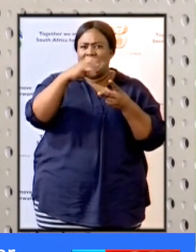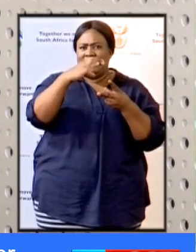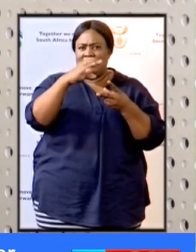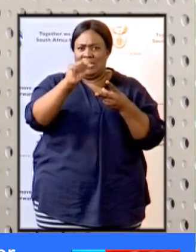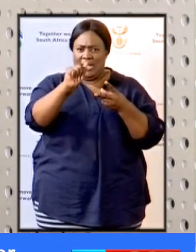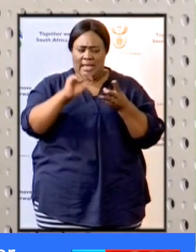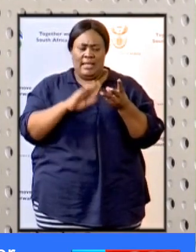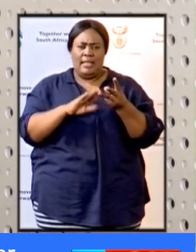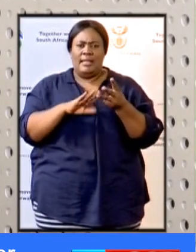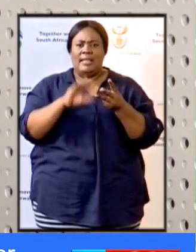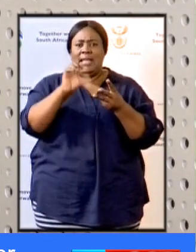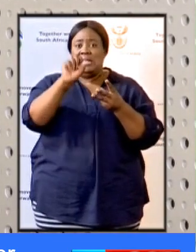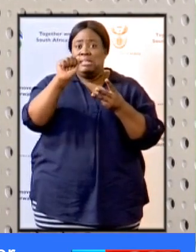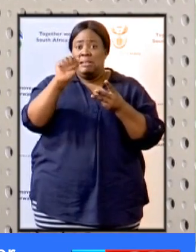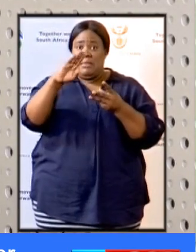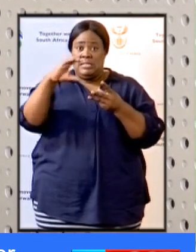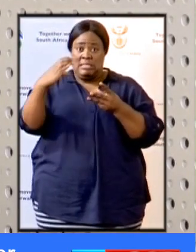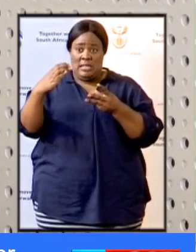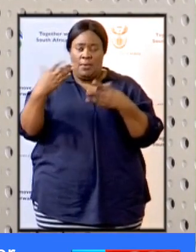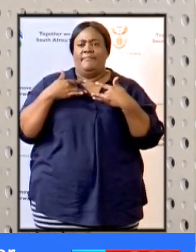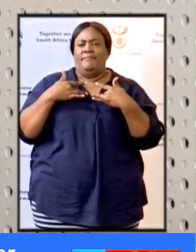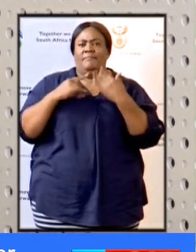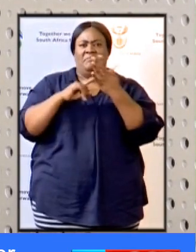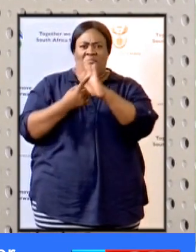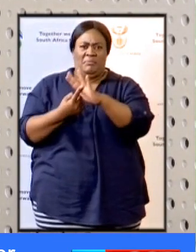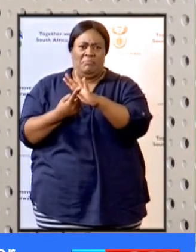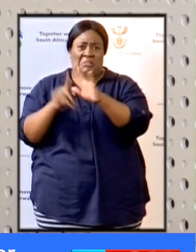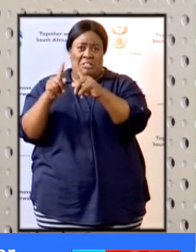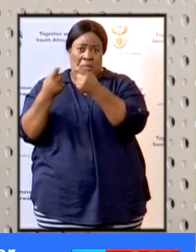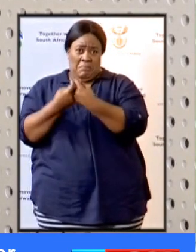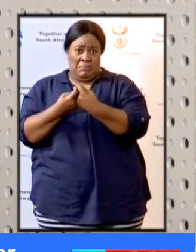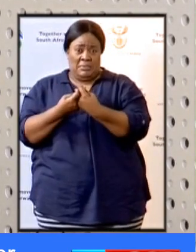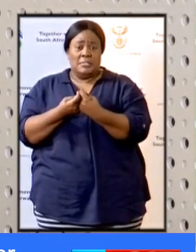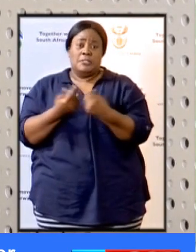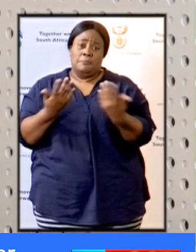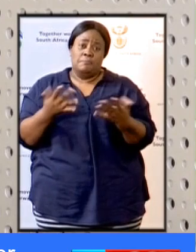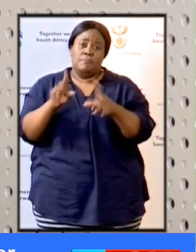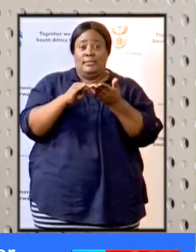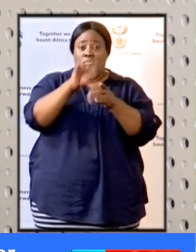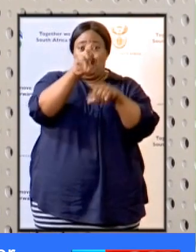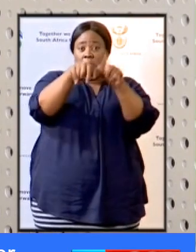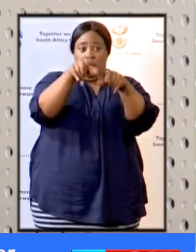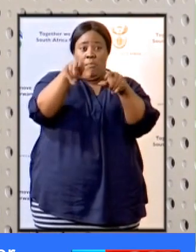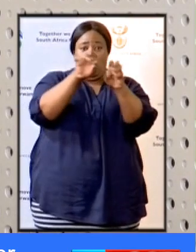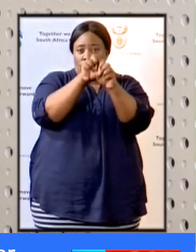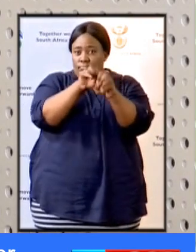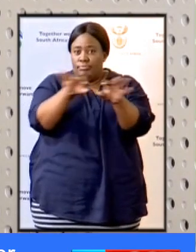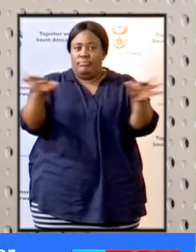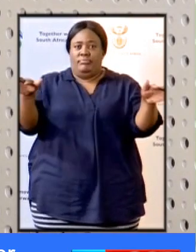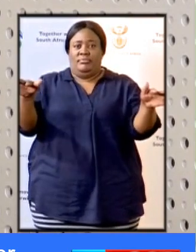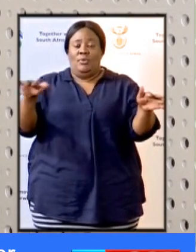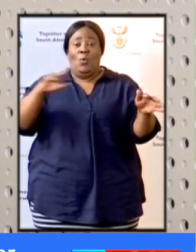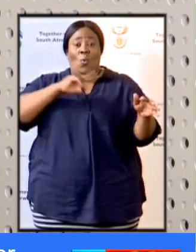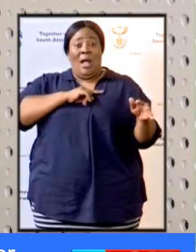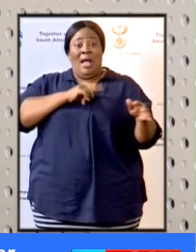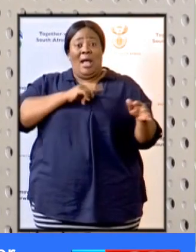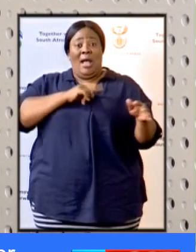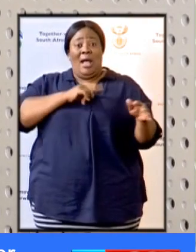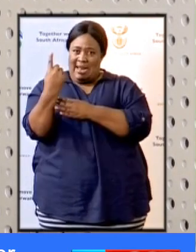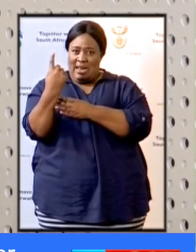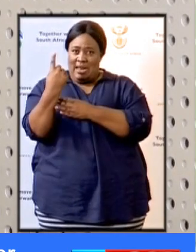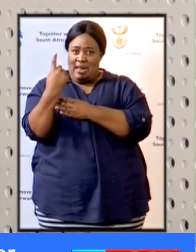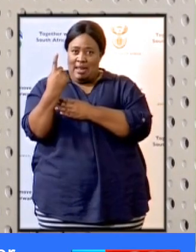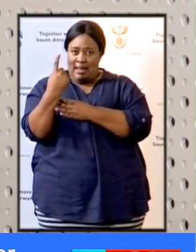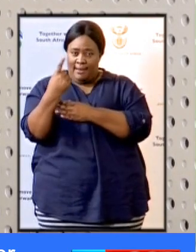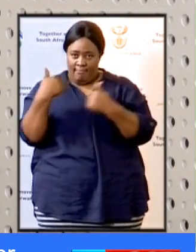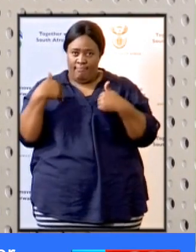SABC, the live streaming teams, our people, because without you doing of